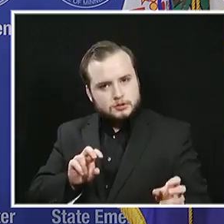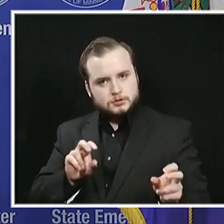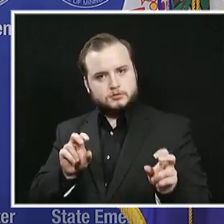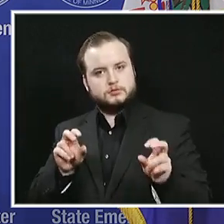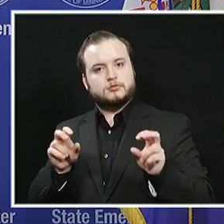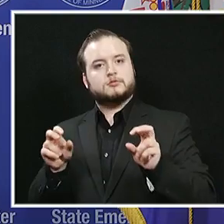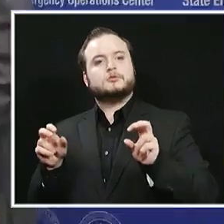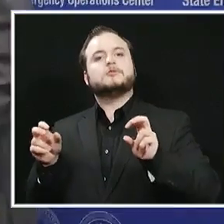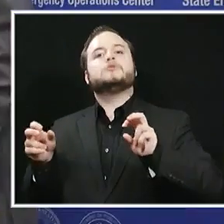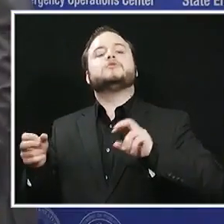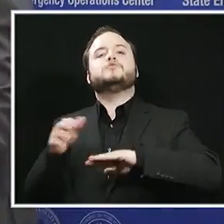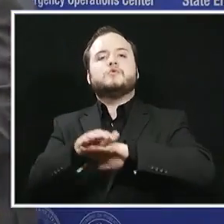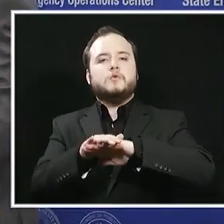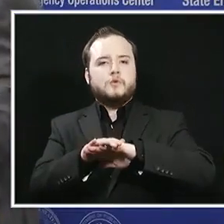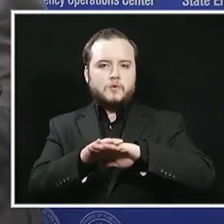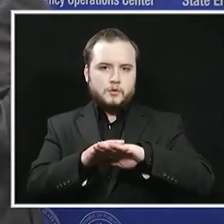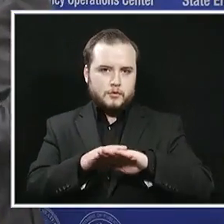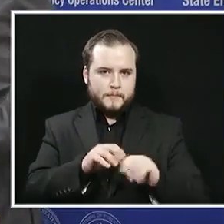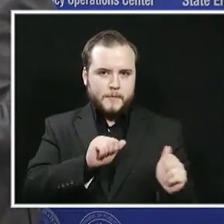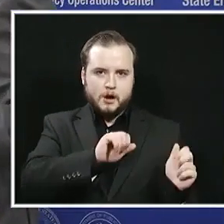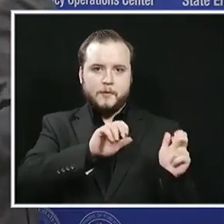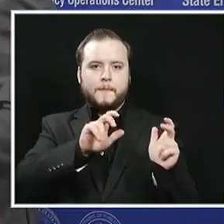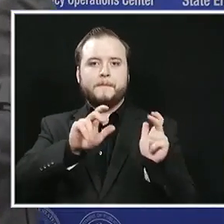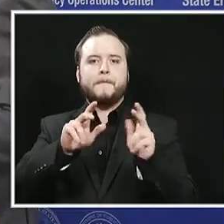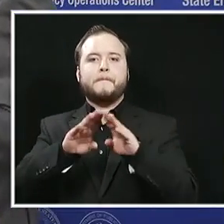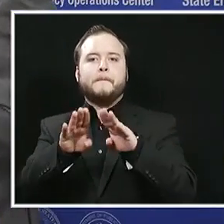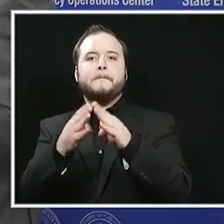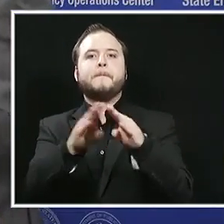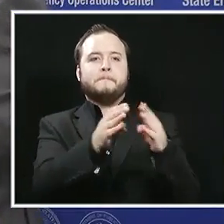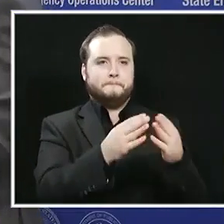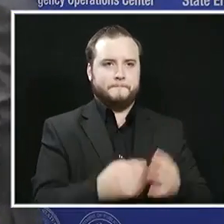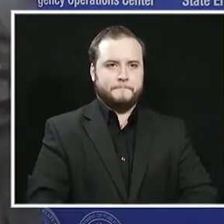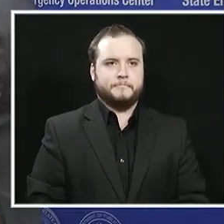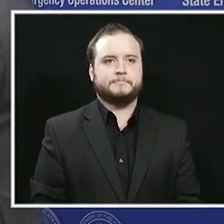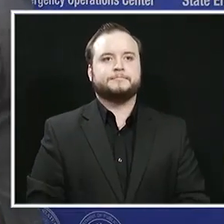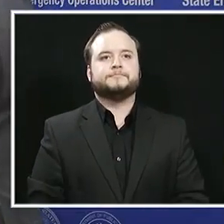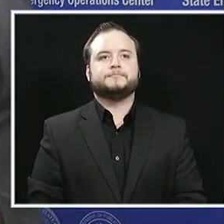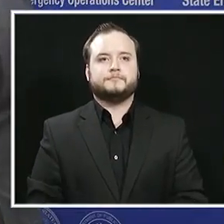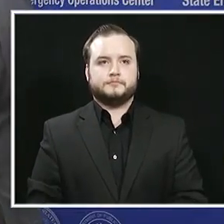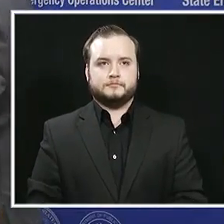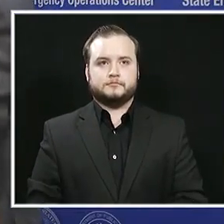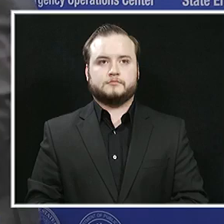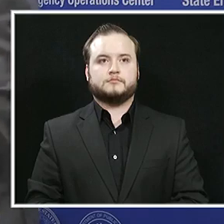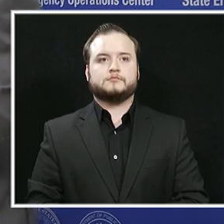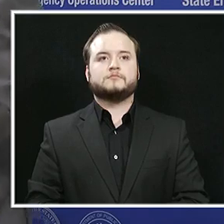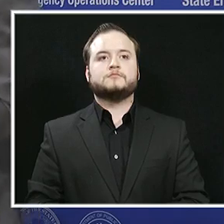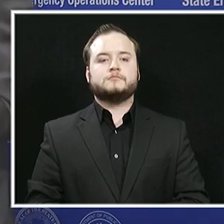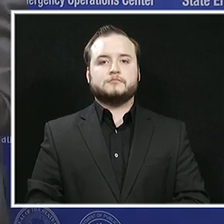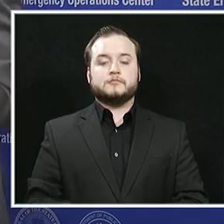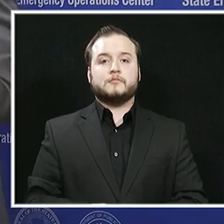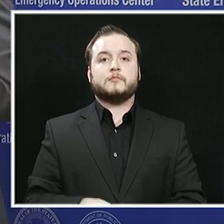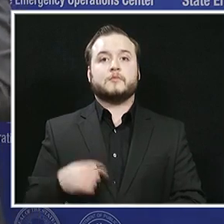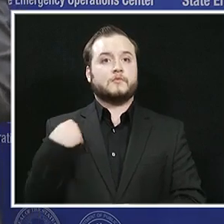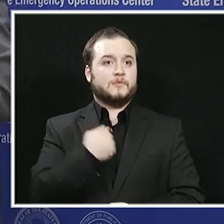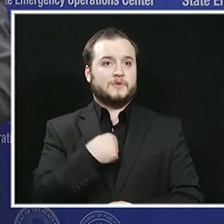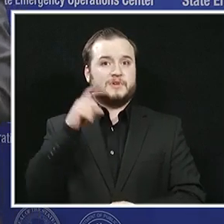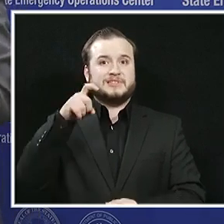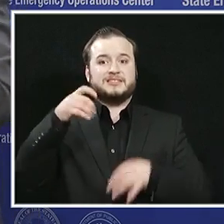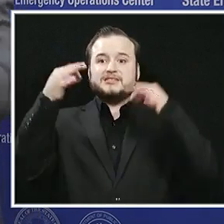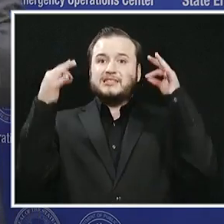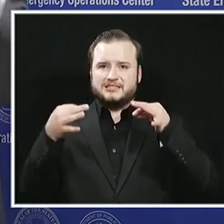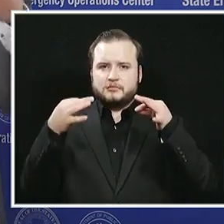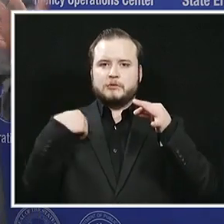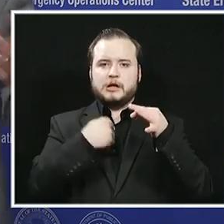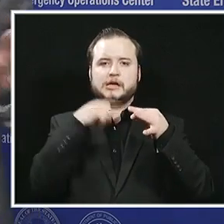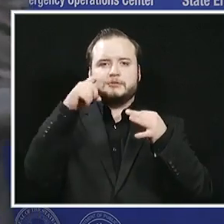out that that works. Again, the factors that we've been asking about. This is what we ask ourselves. This is what we ask our partners in